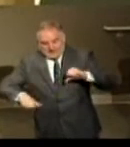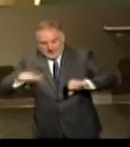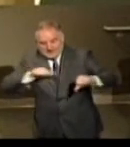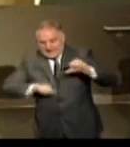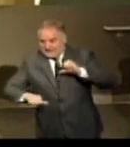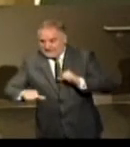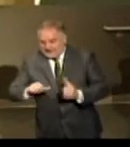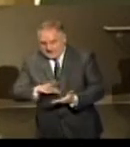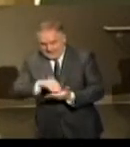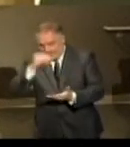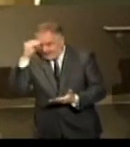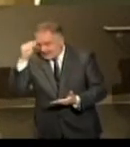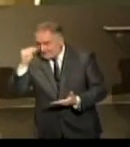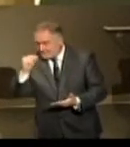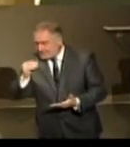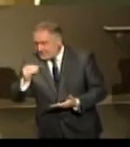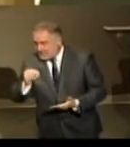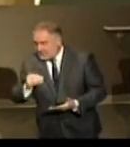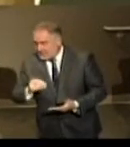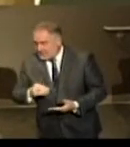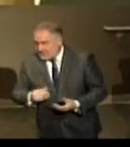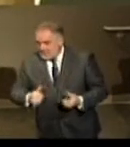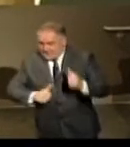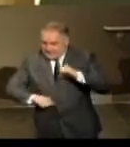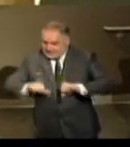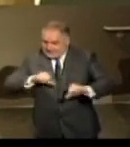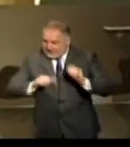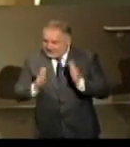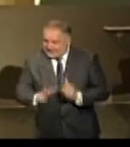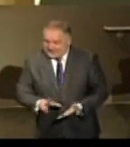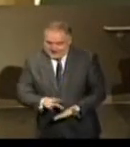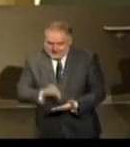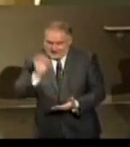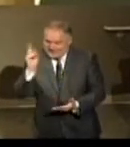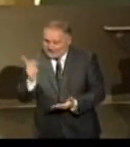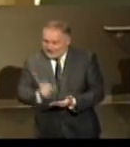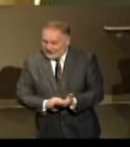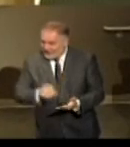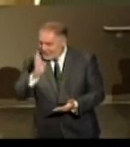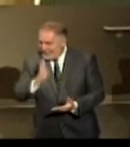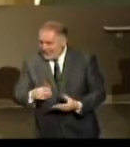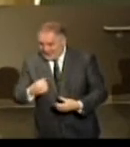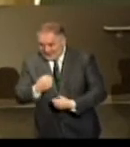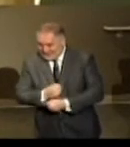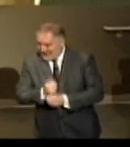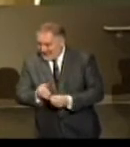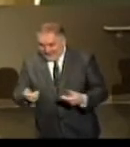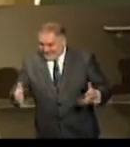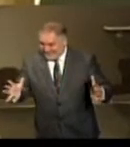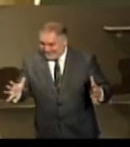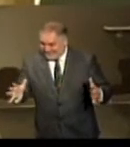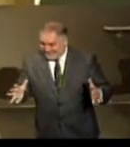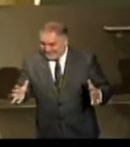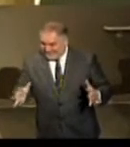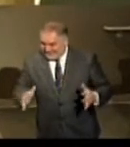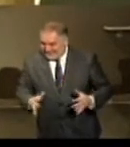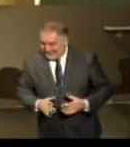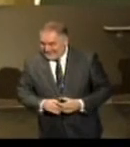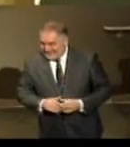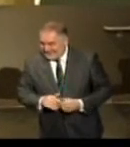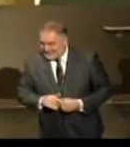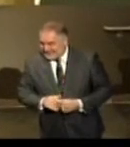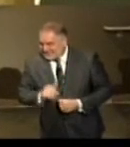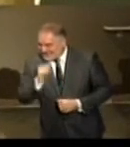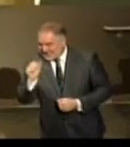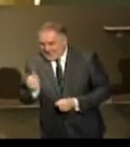Well, scientists are only discovering what God's already made. They're not making anything. They're discovering what the sovereign God